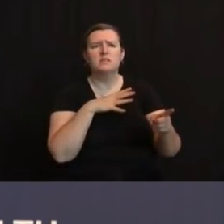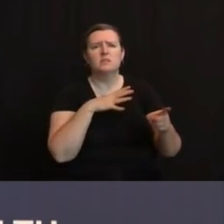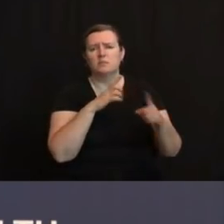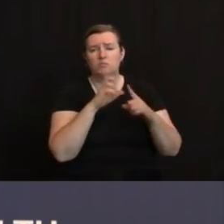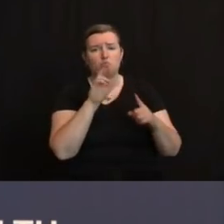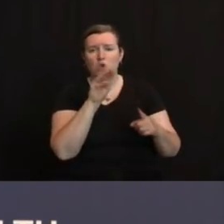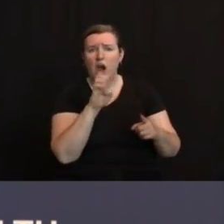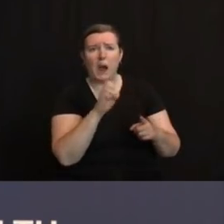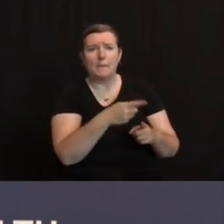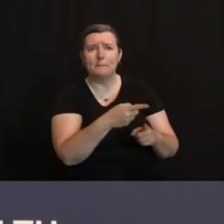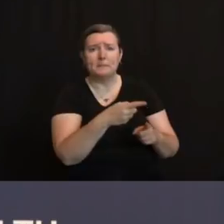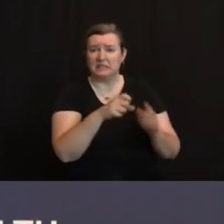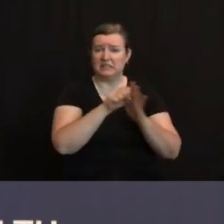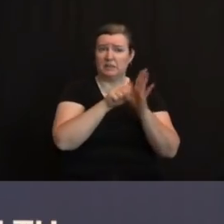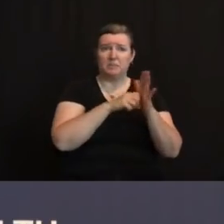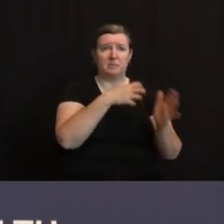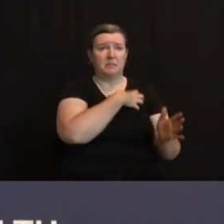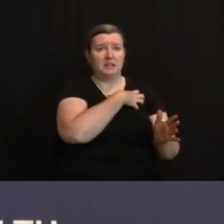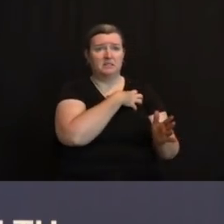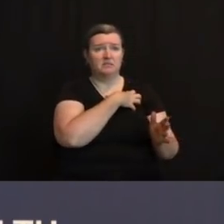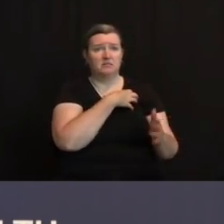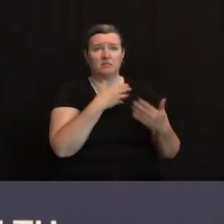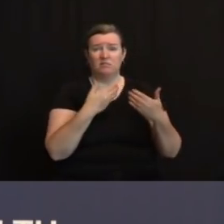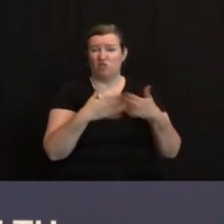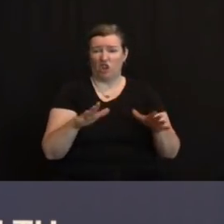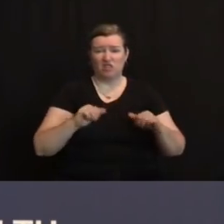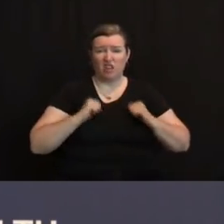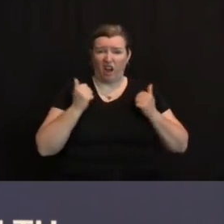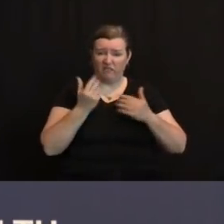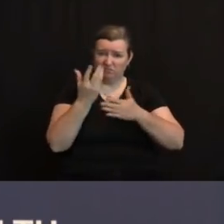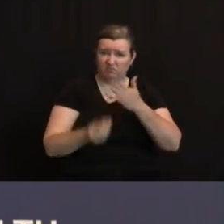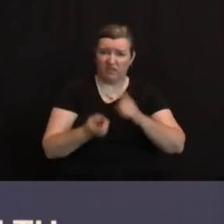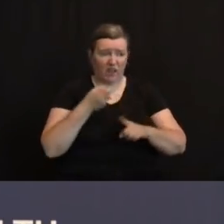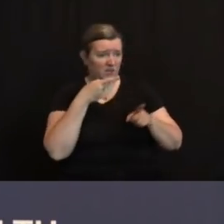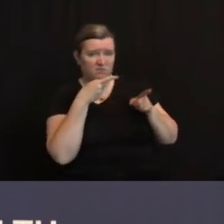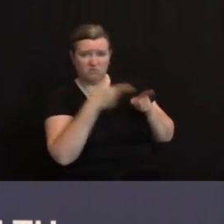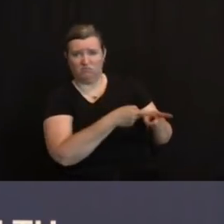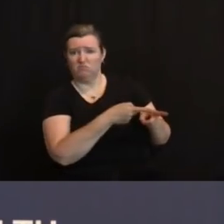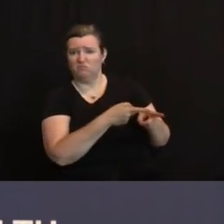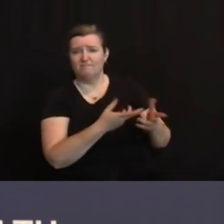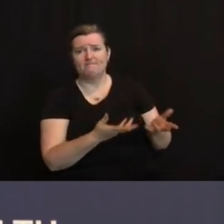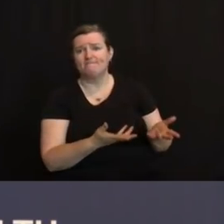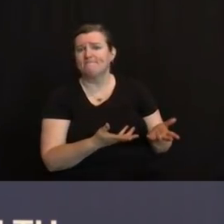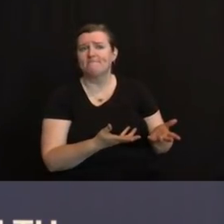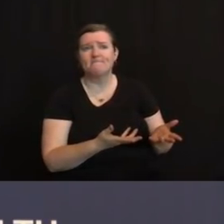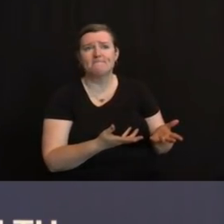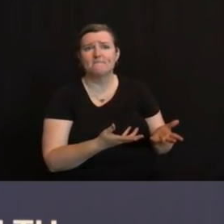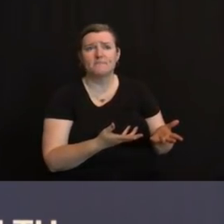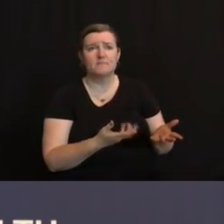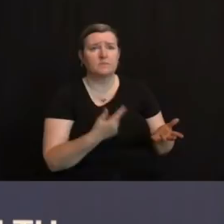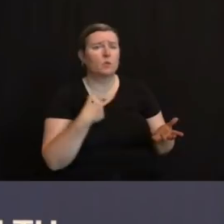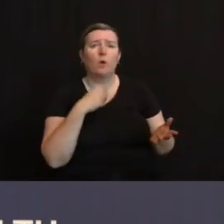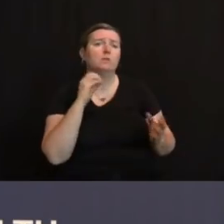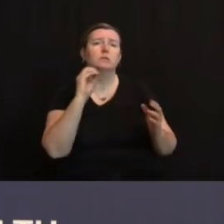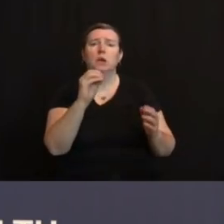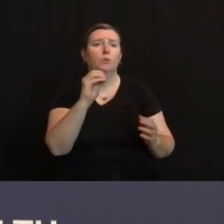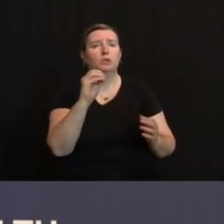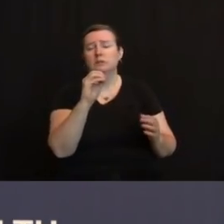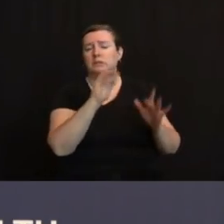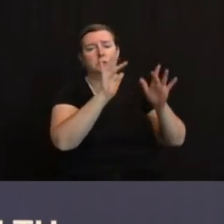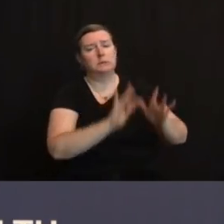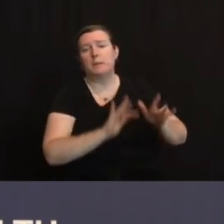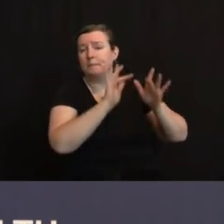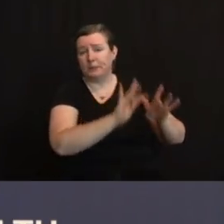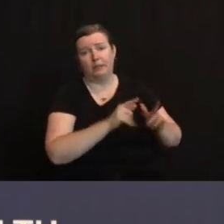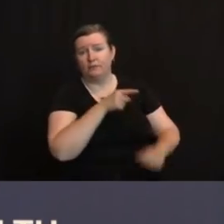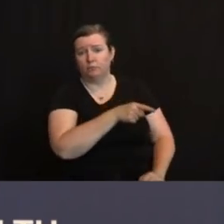is a hero, and he lost his life because of her. So I have zero sympathy. Now,